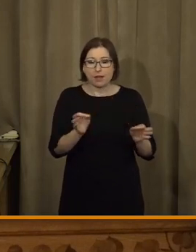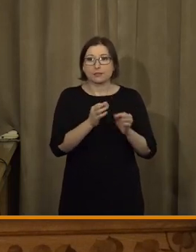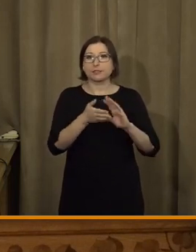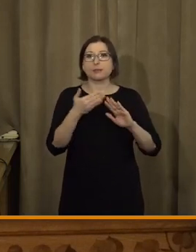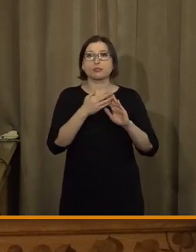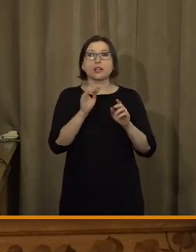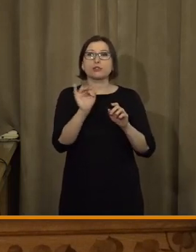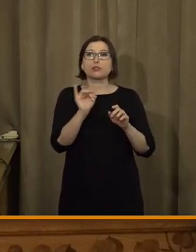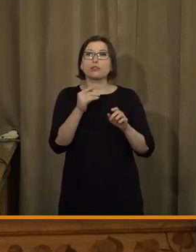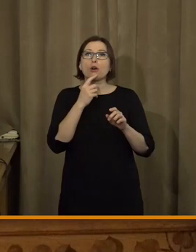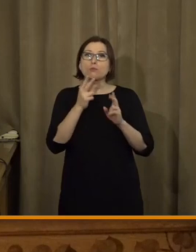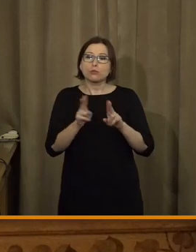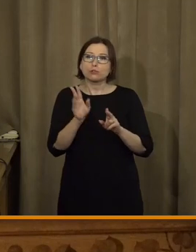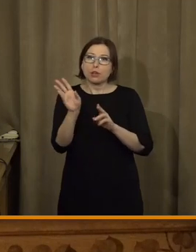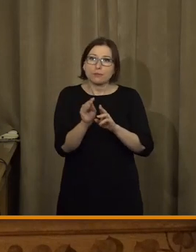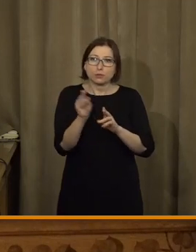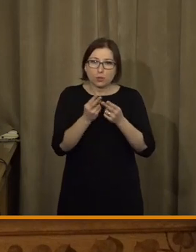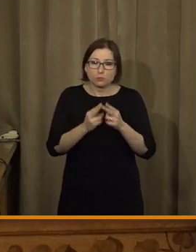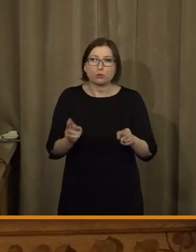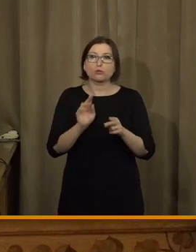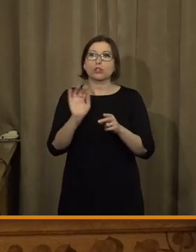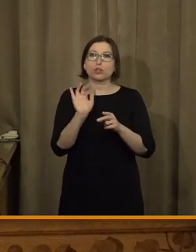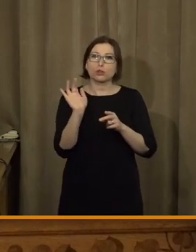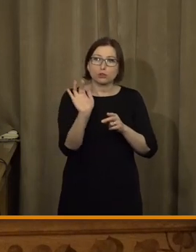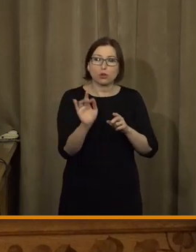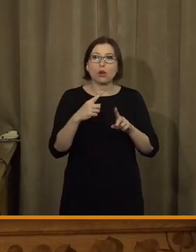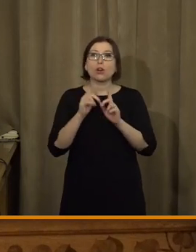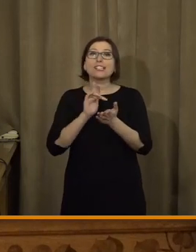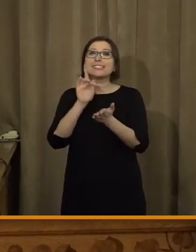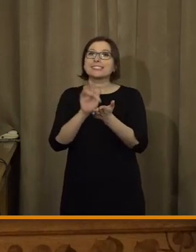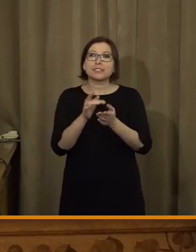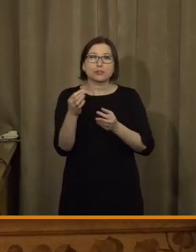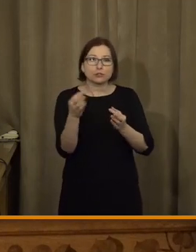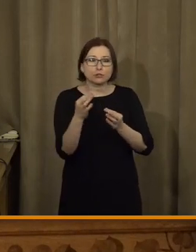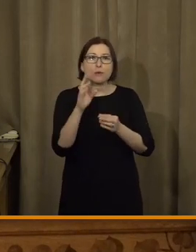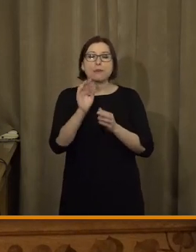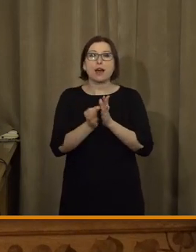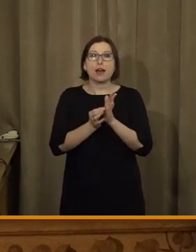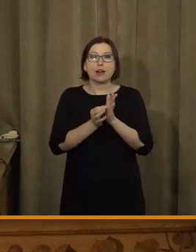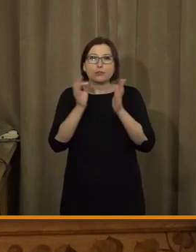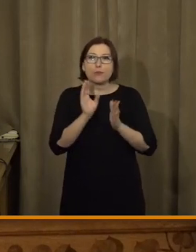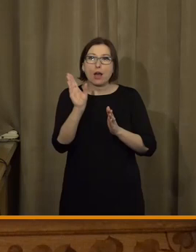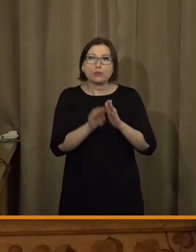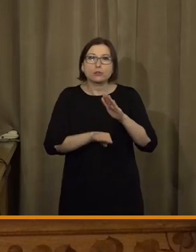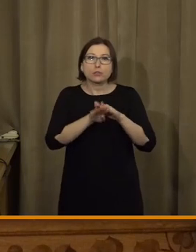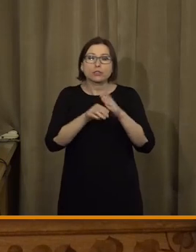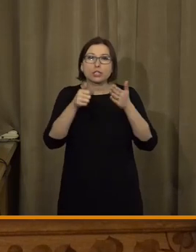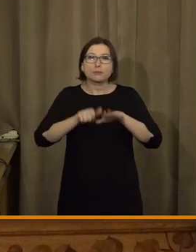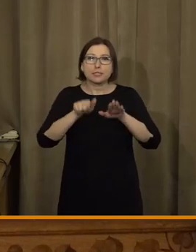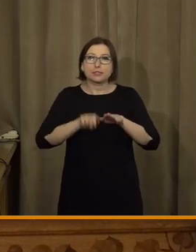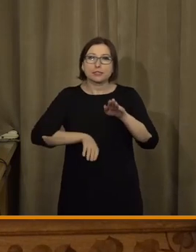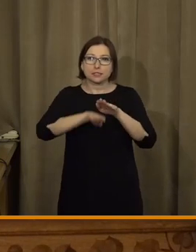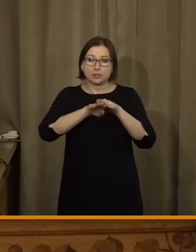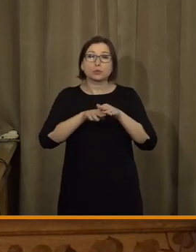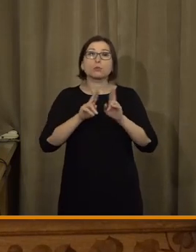you know, is the goal of the records, which wants to be obtained— that